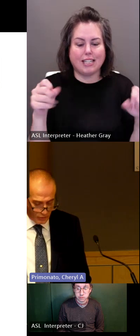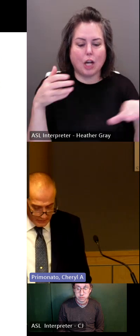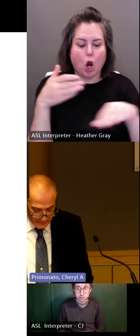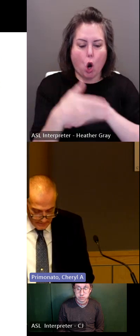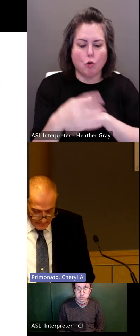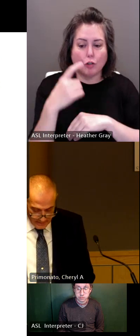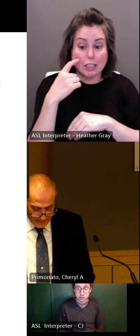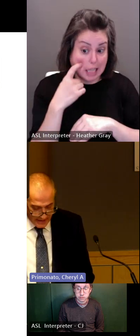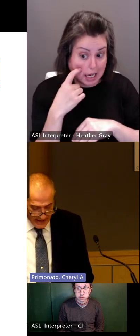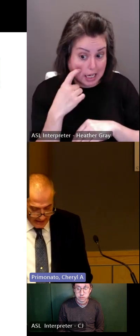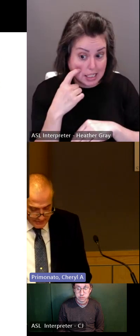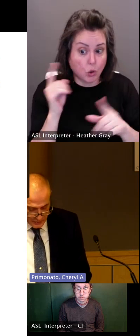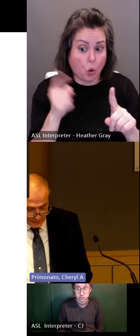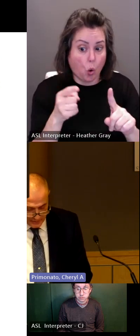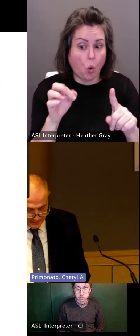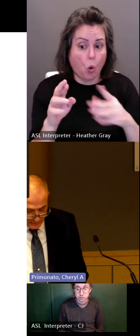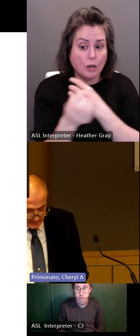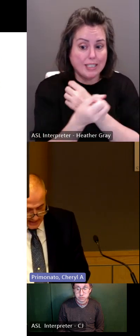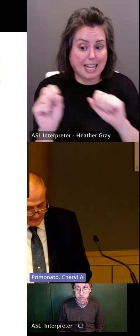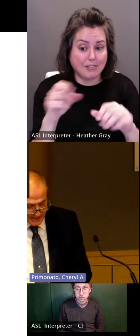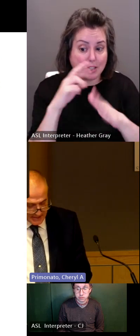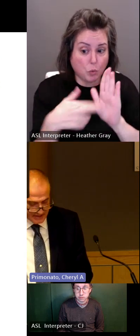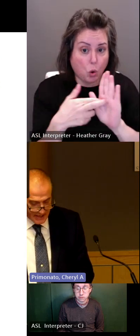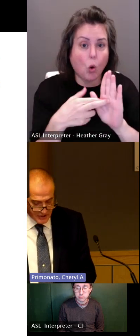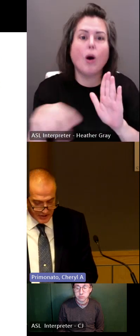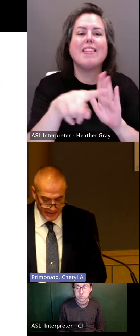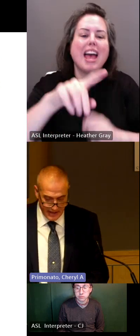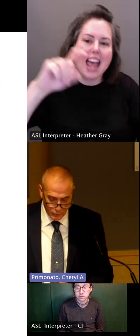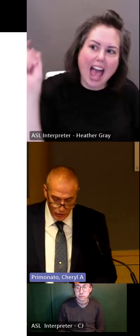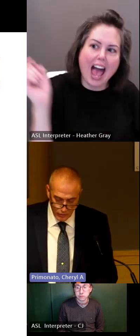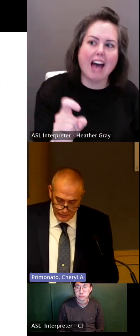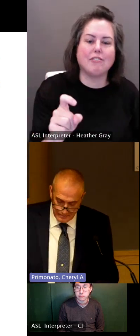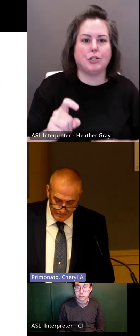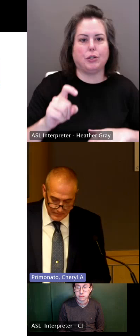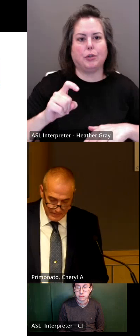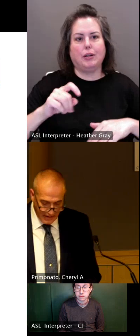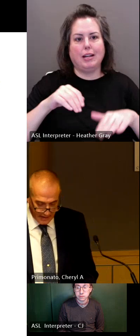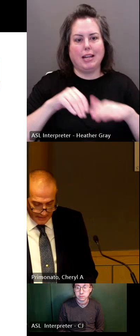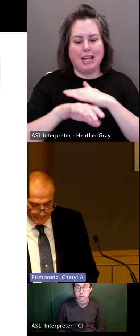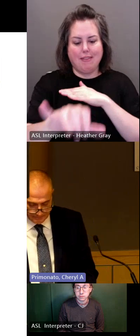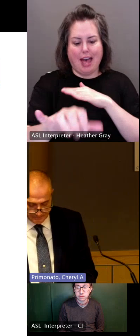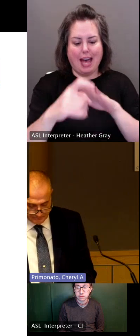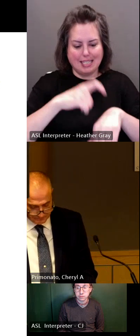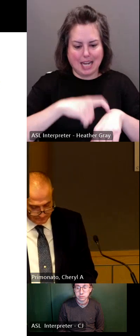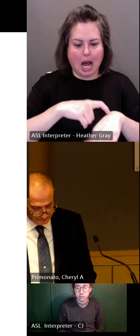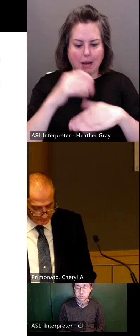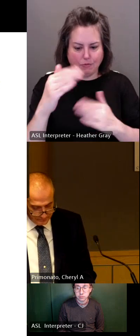safety role, they have to, within 30 days of designation, enroll